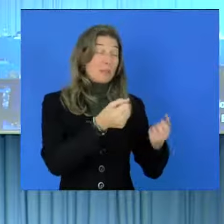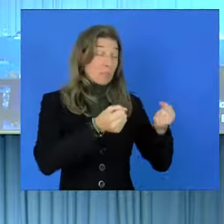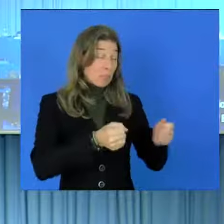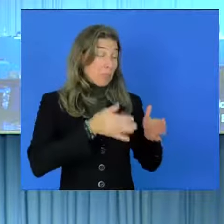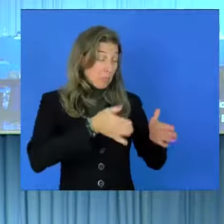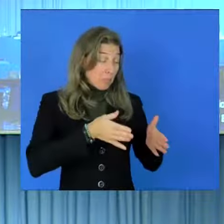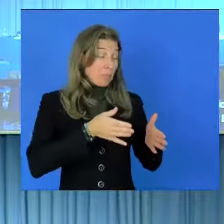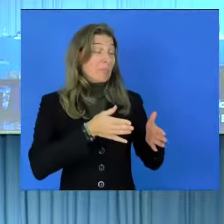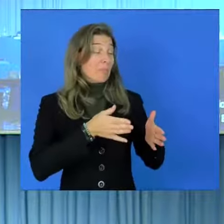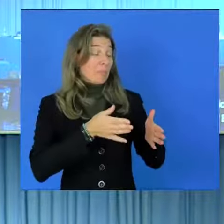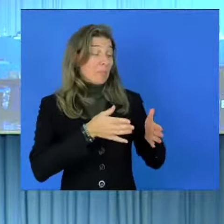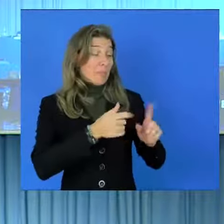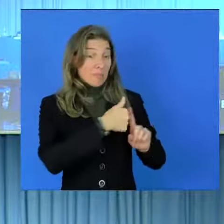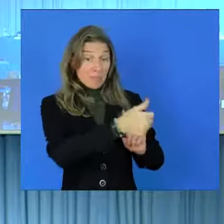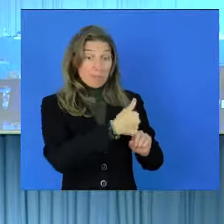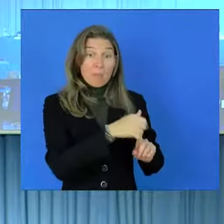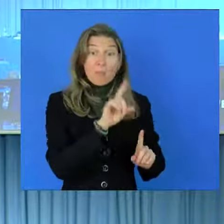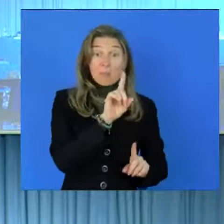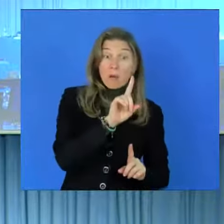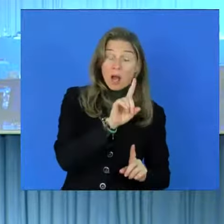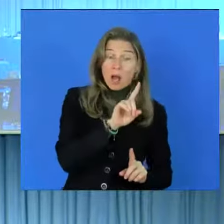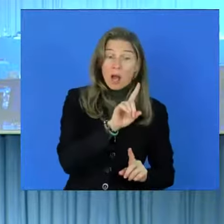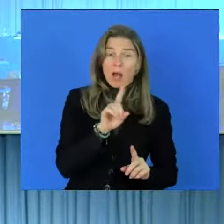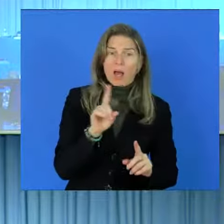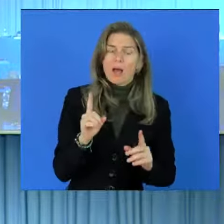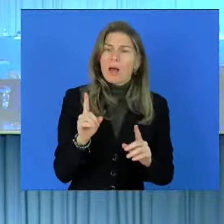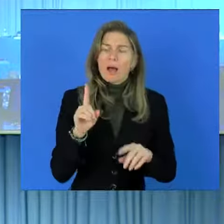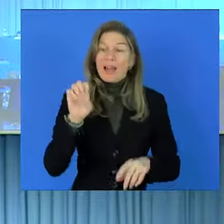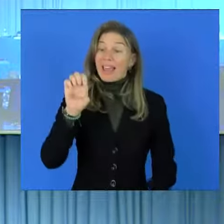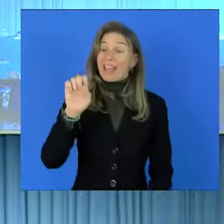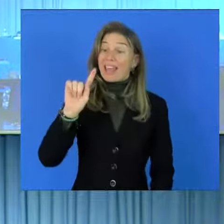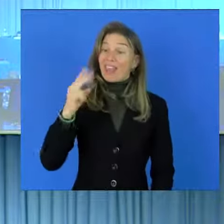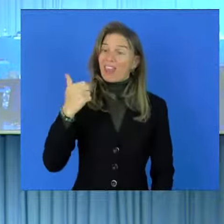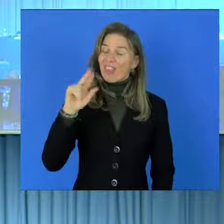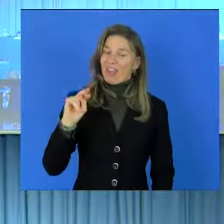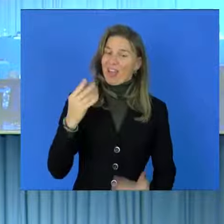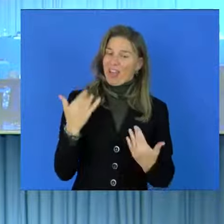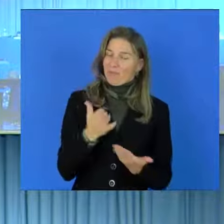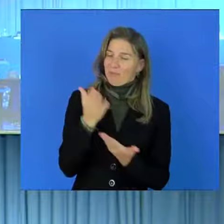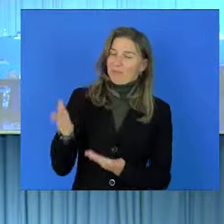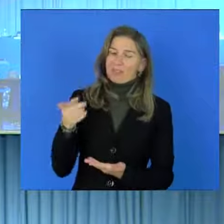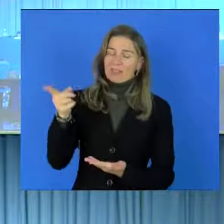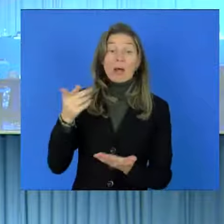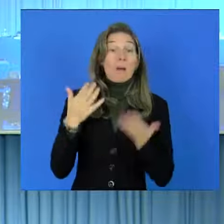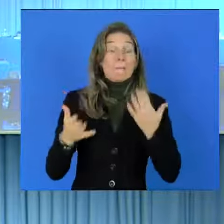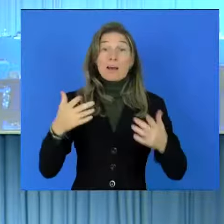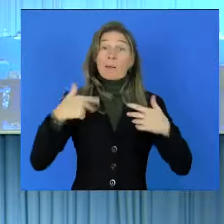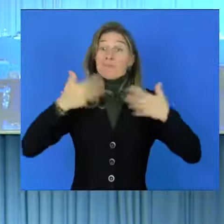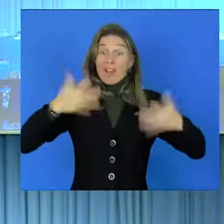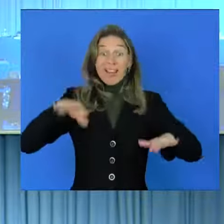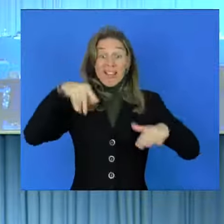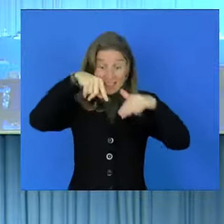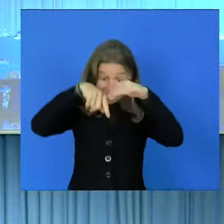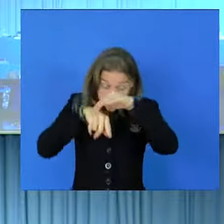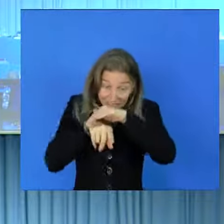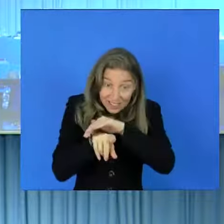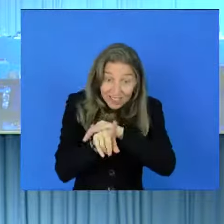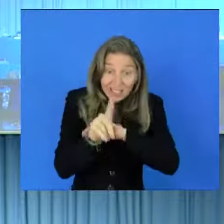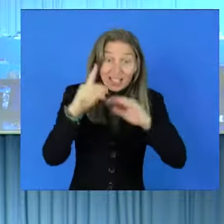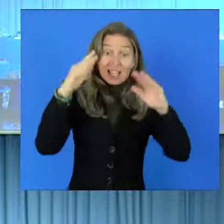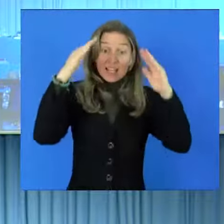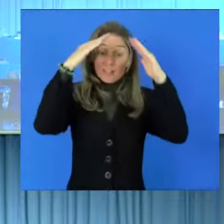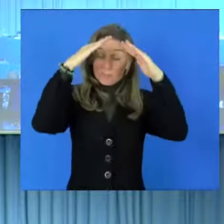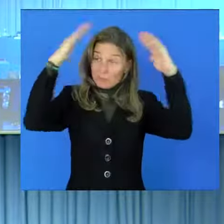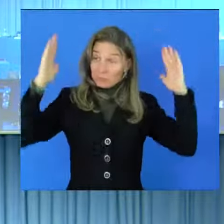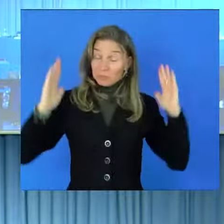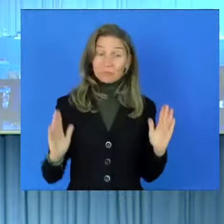you're inside a place? And this is where Ethan's innovation comes in. Ethan Brooks is with Waymap,